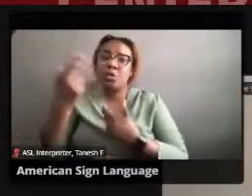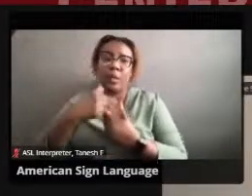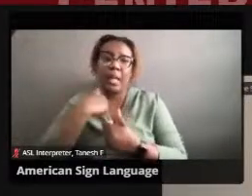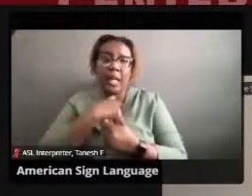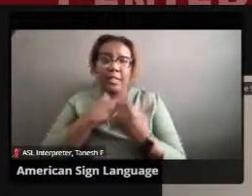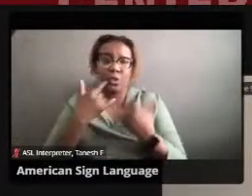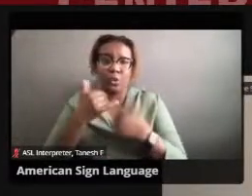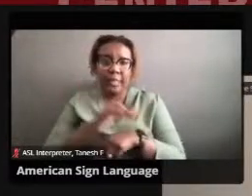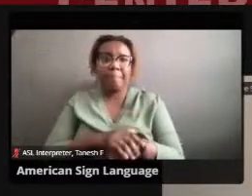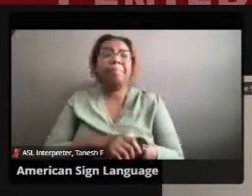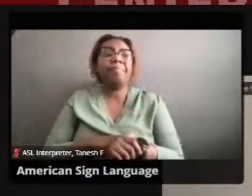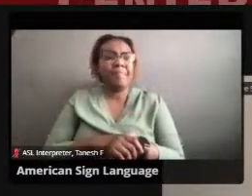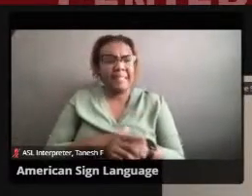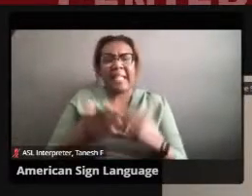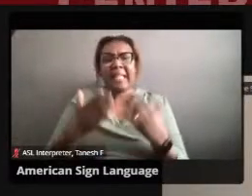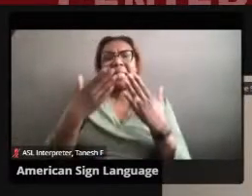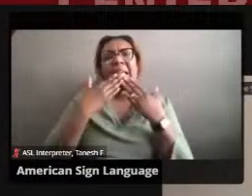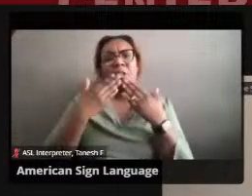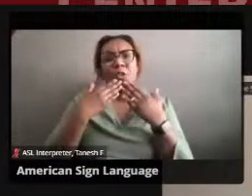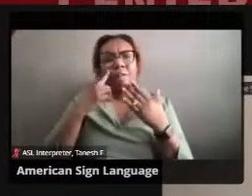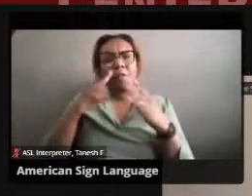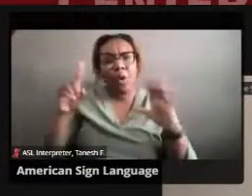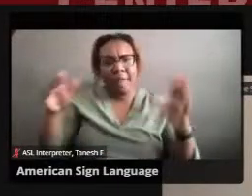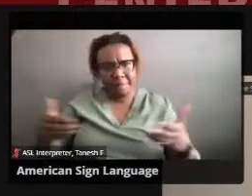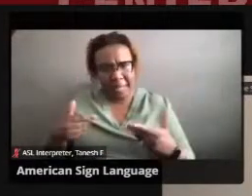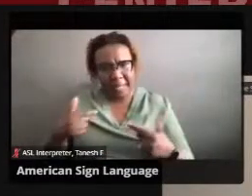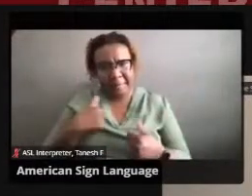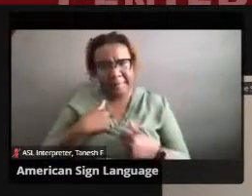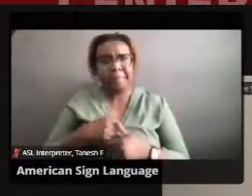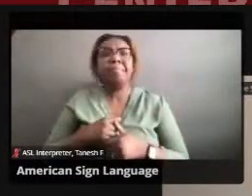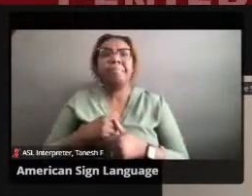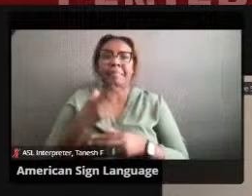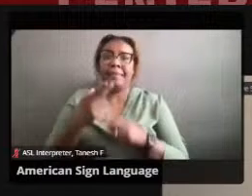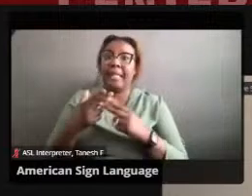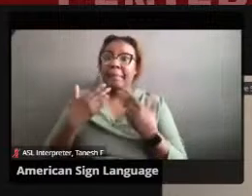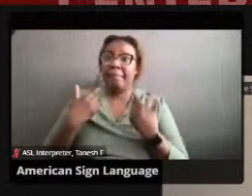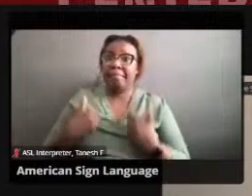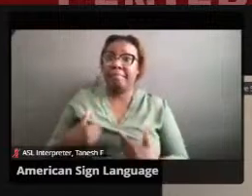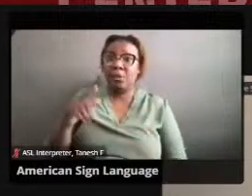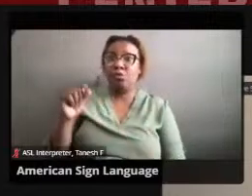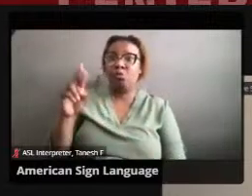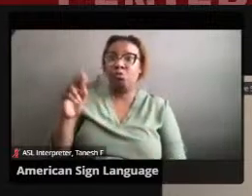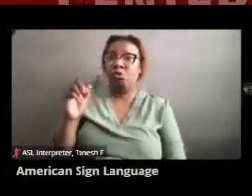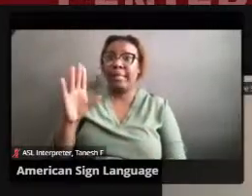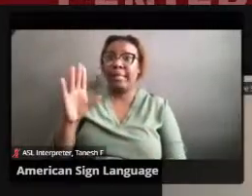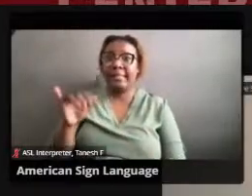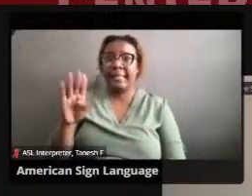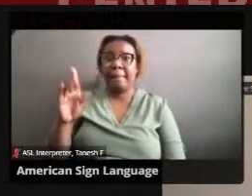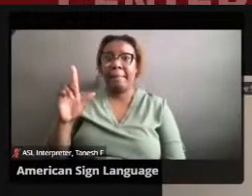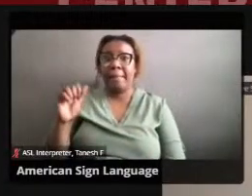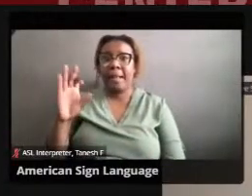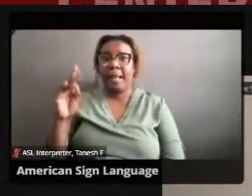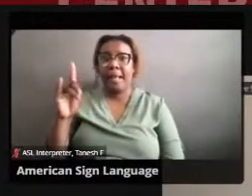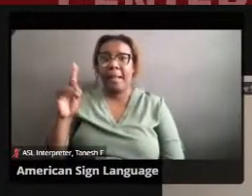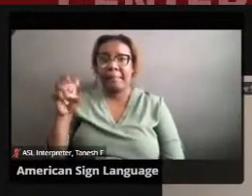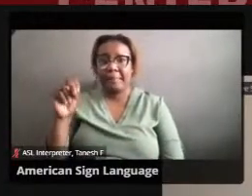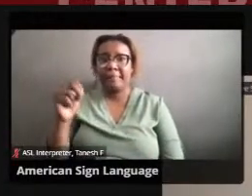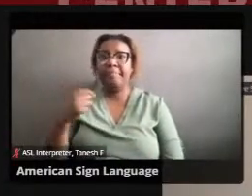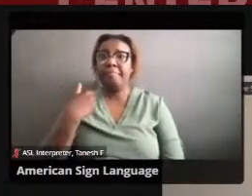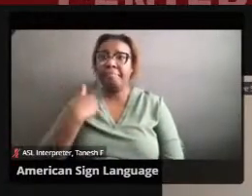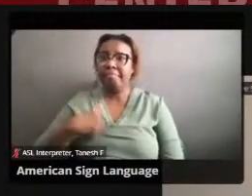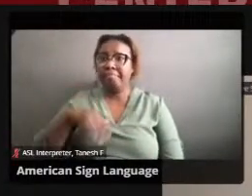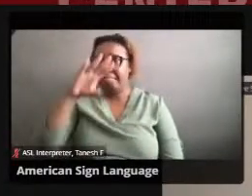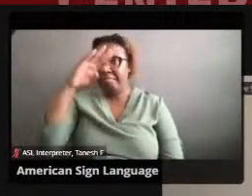Thank you for having me. My name is Tracy Blackman. I am a Black woman with